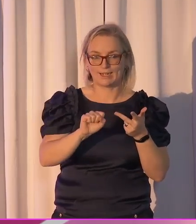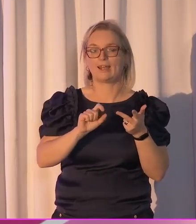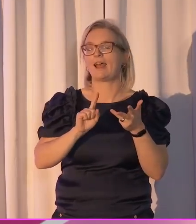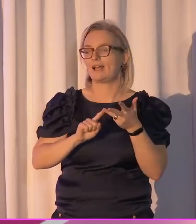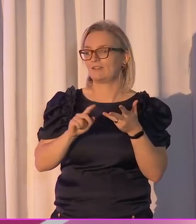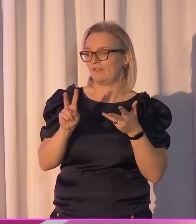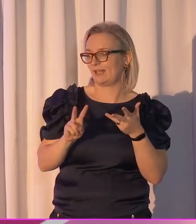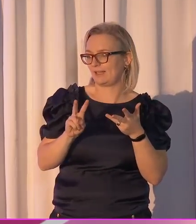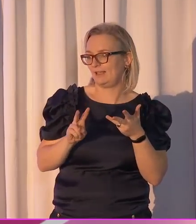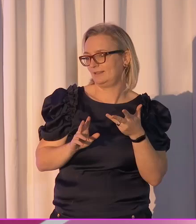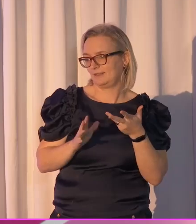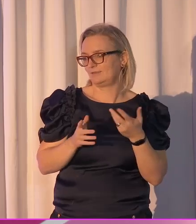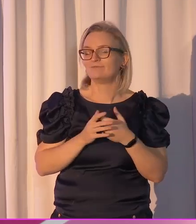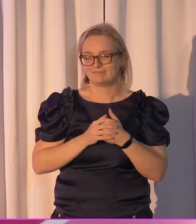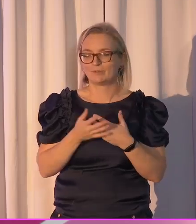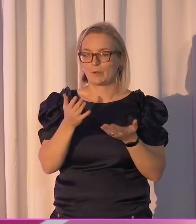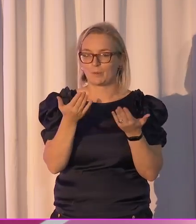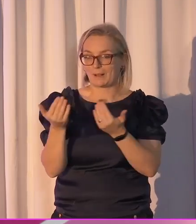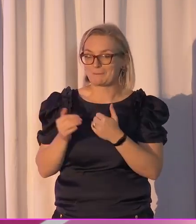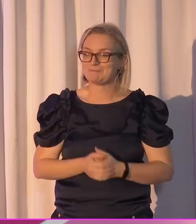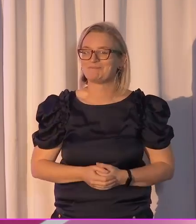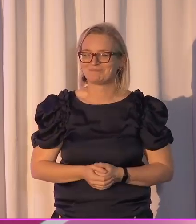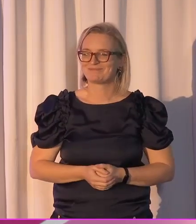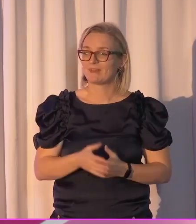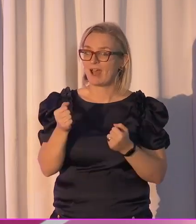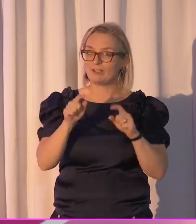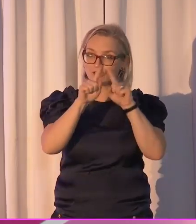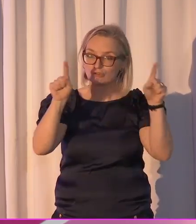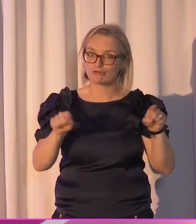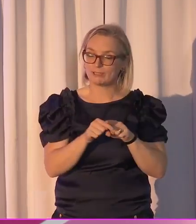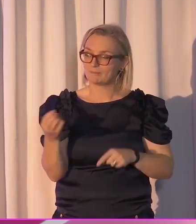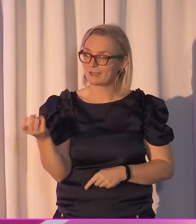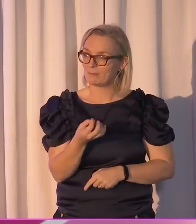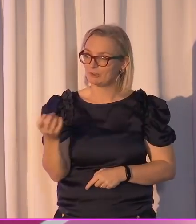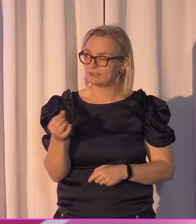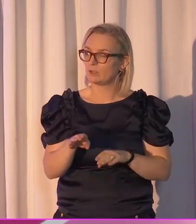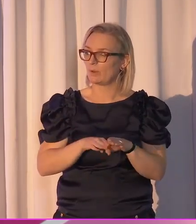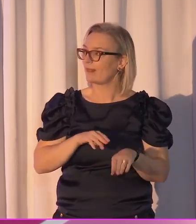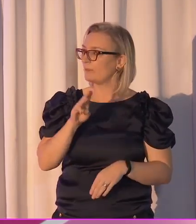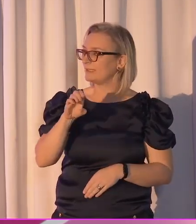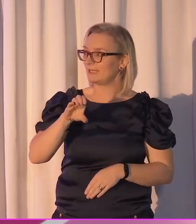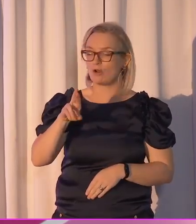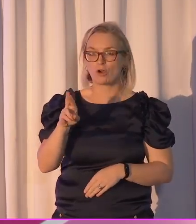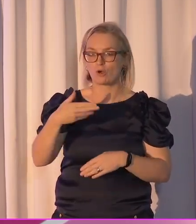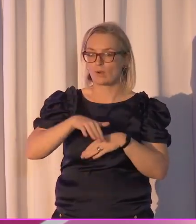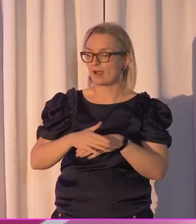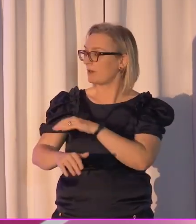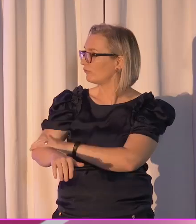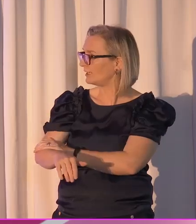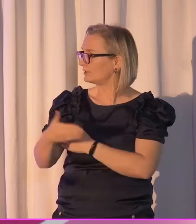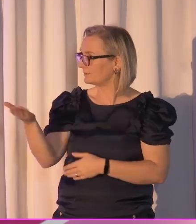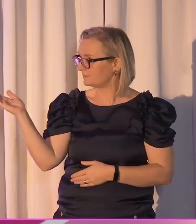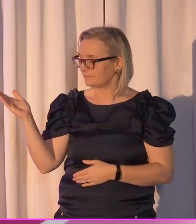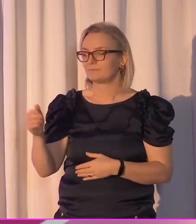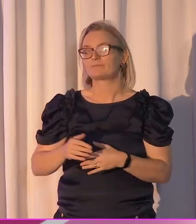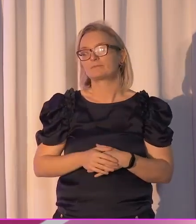Vanessa, and you're very welcome. There's also a screen with captioning provided by PCR on my right, and there